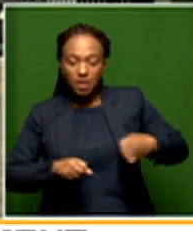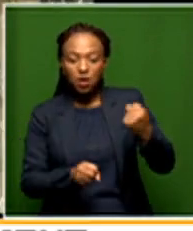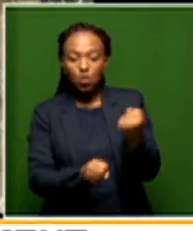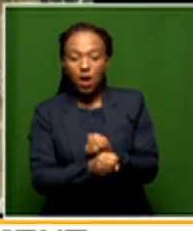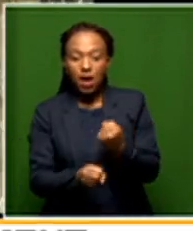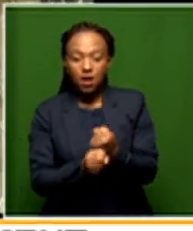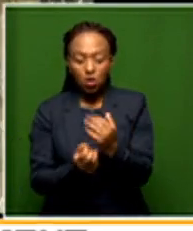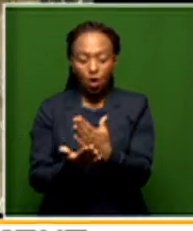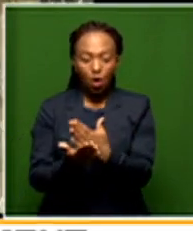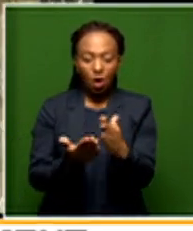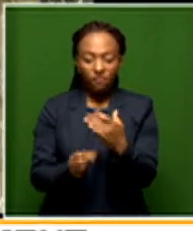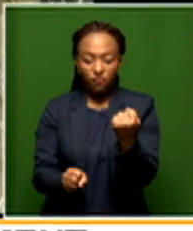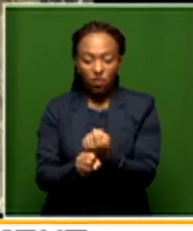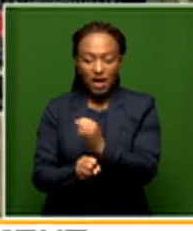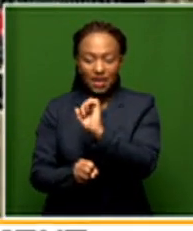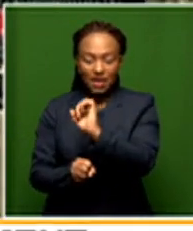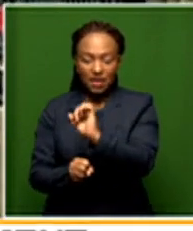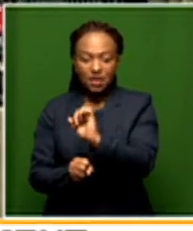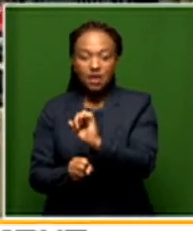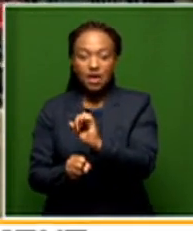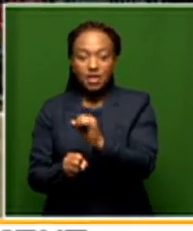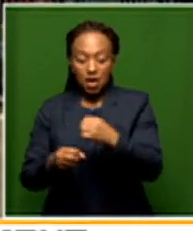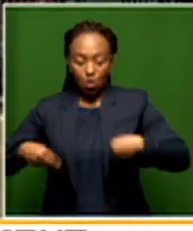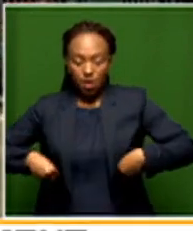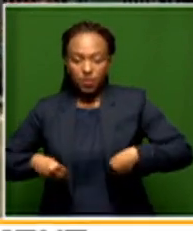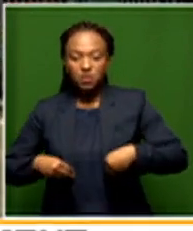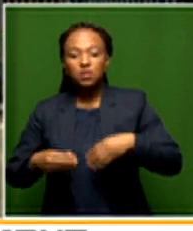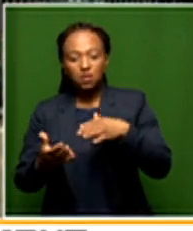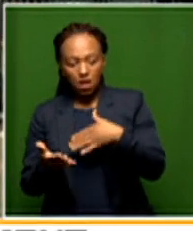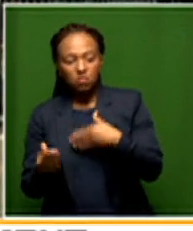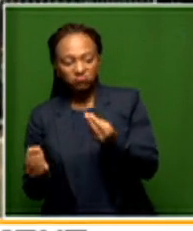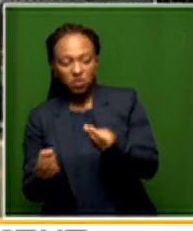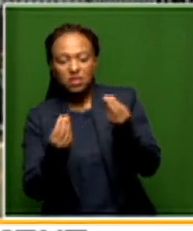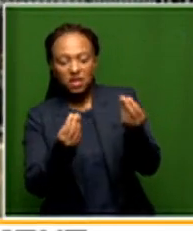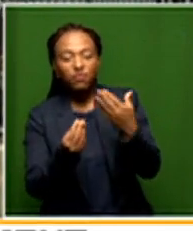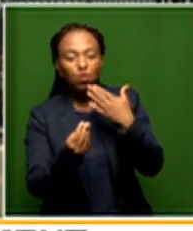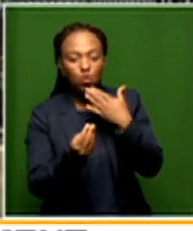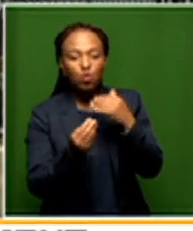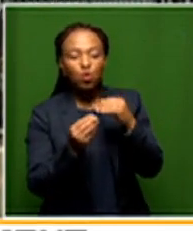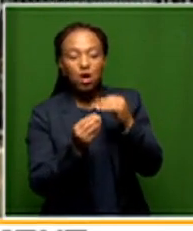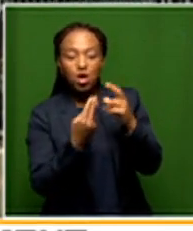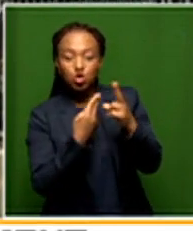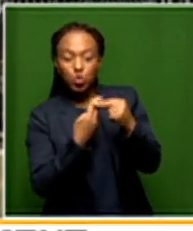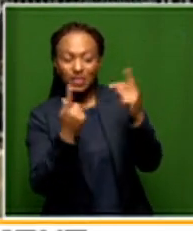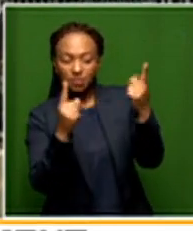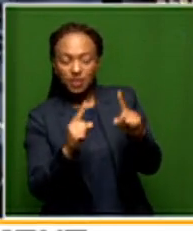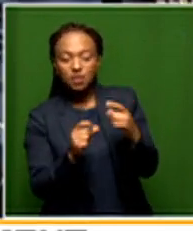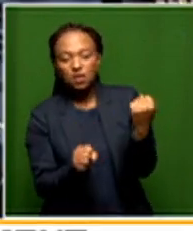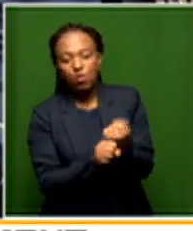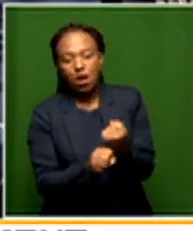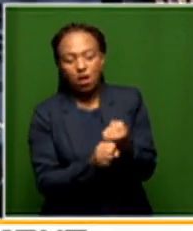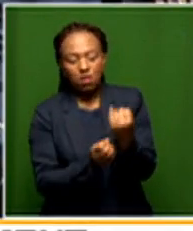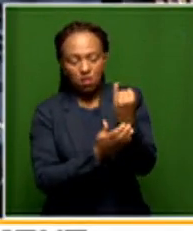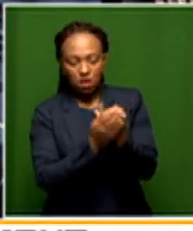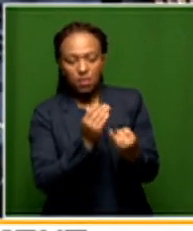her desk and give it to a specialized unit that operates independently